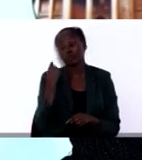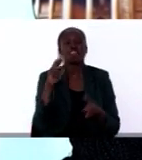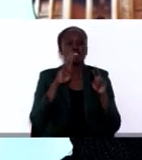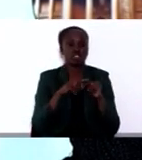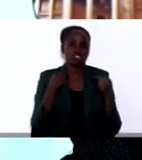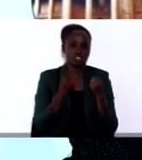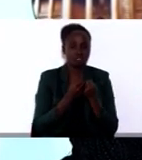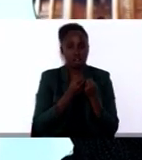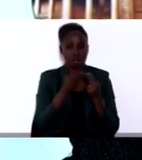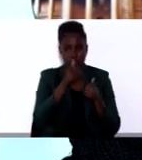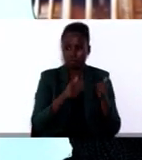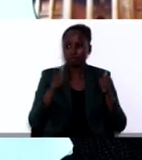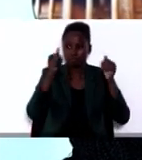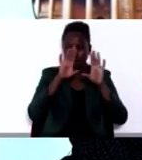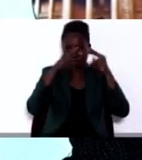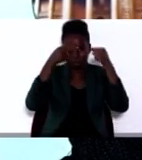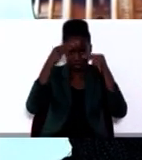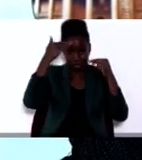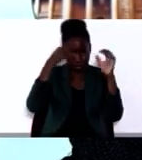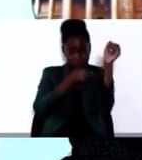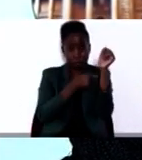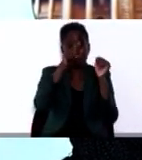of the police have launched a project called